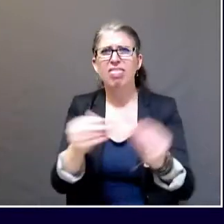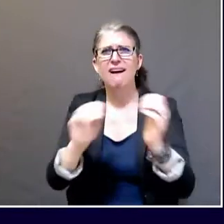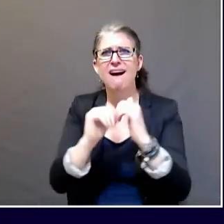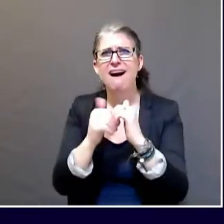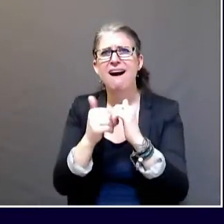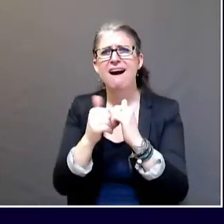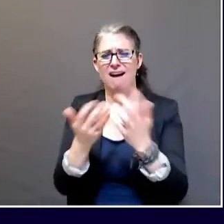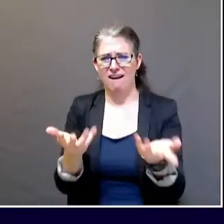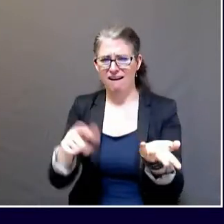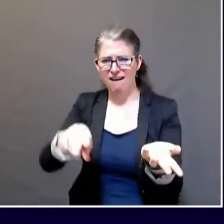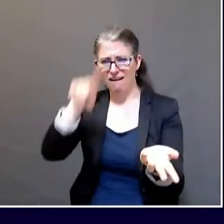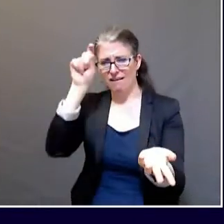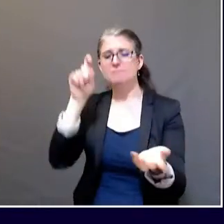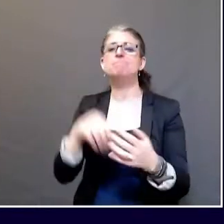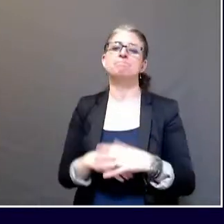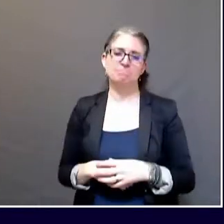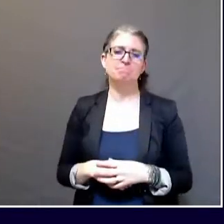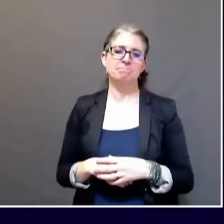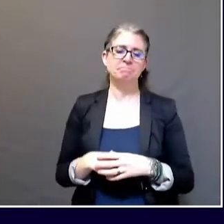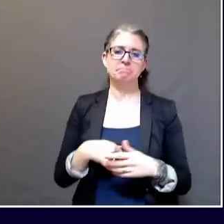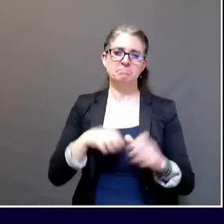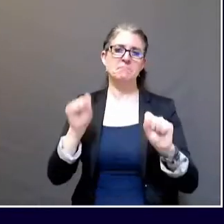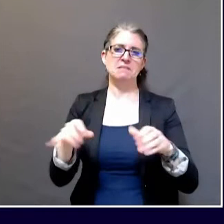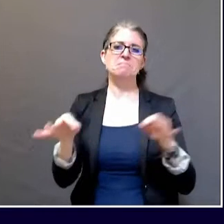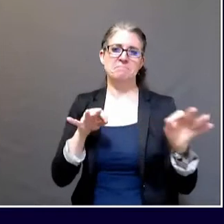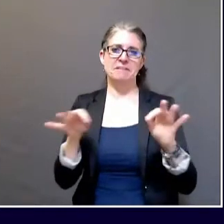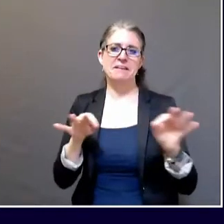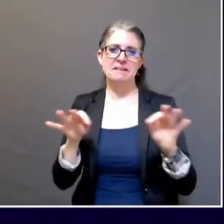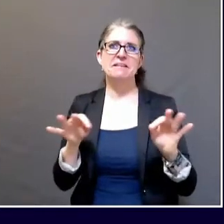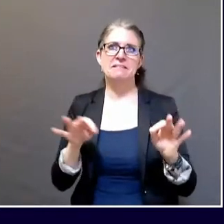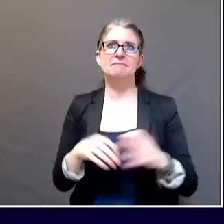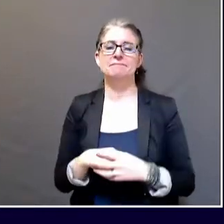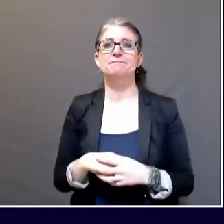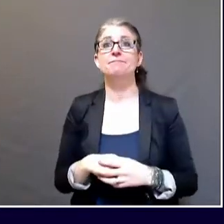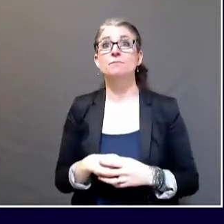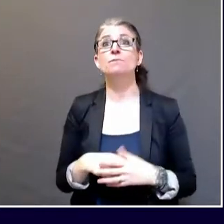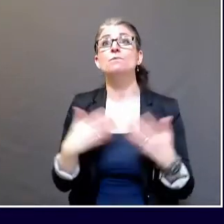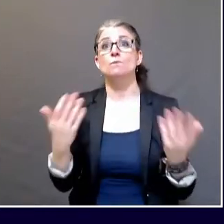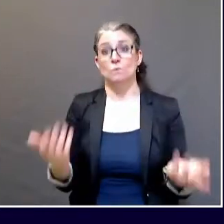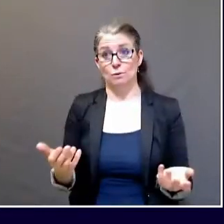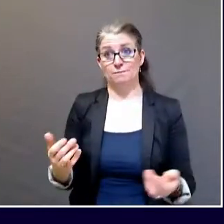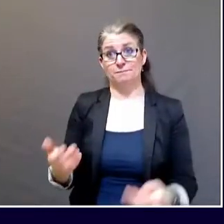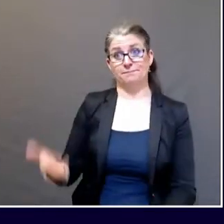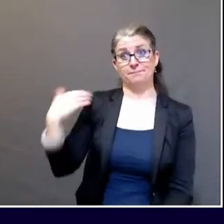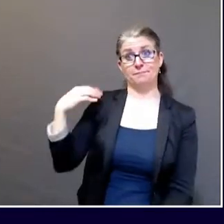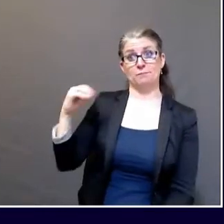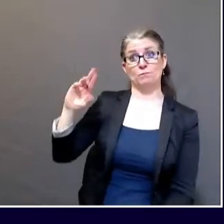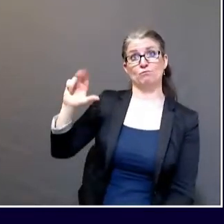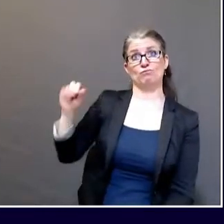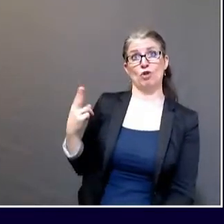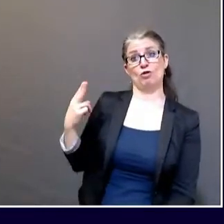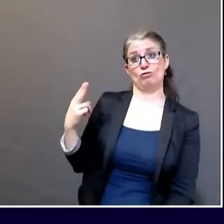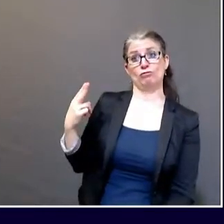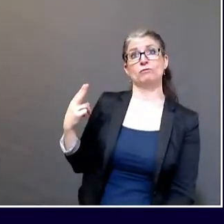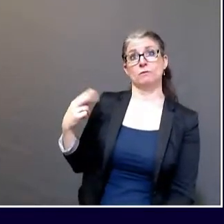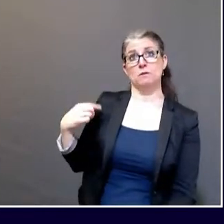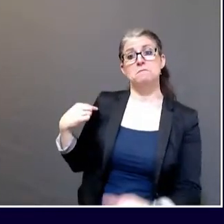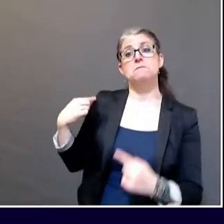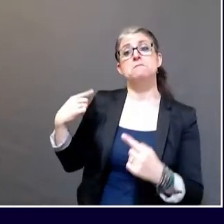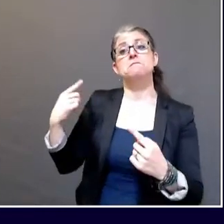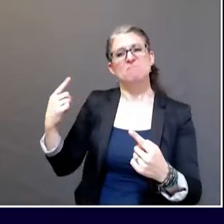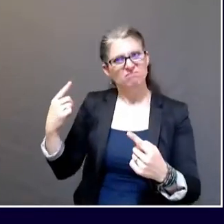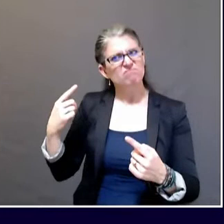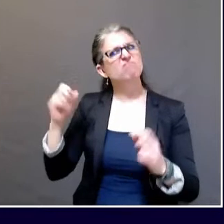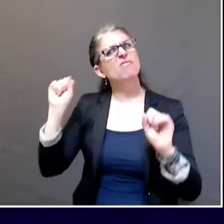hospital? What we've seen over the course of the pandemic is that outbreaks at hospitals can occur. They